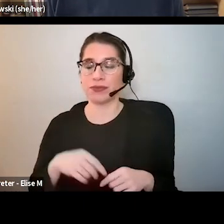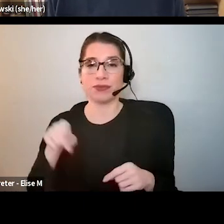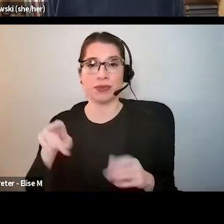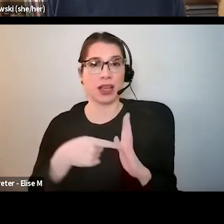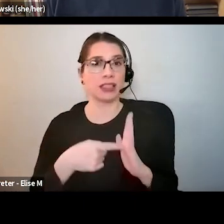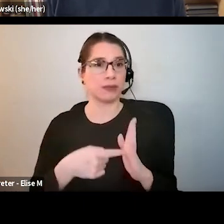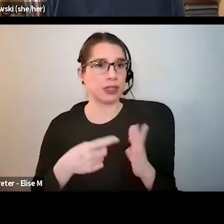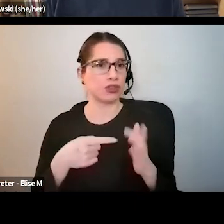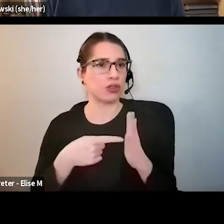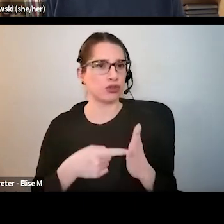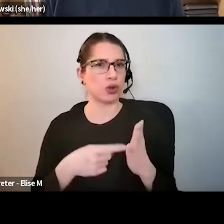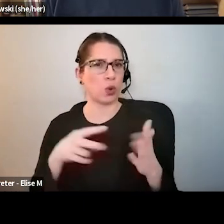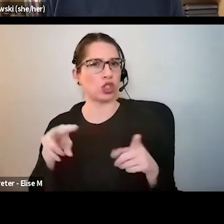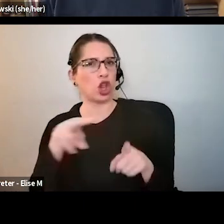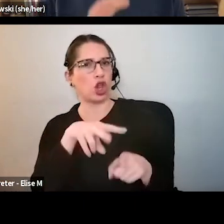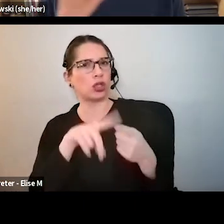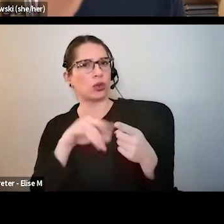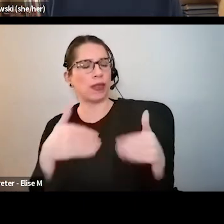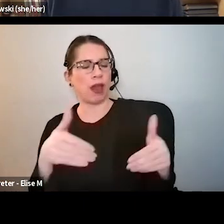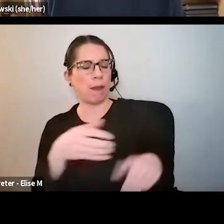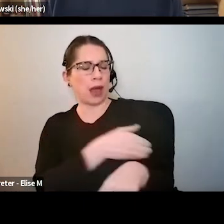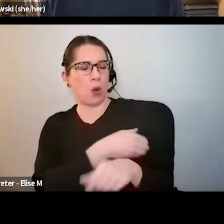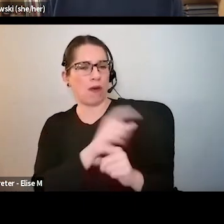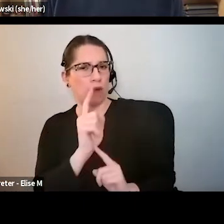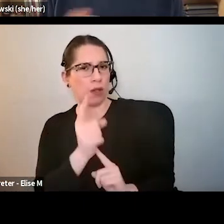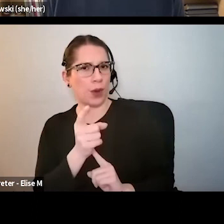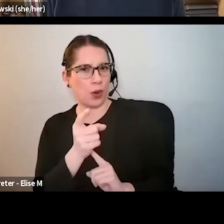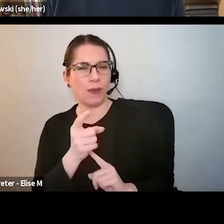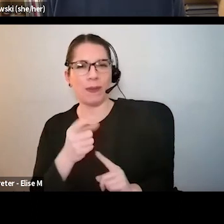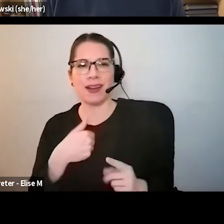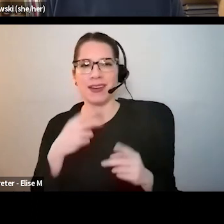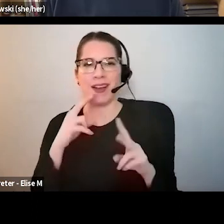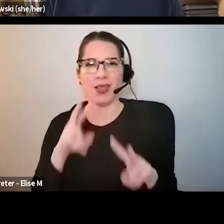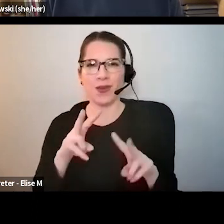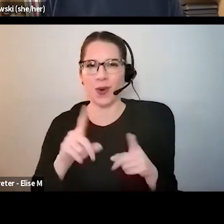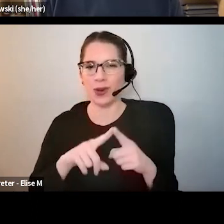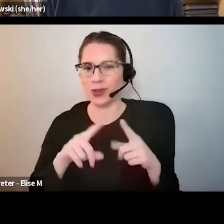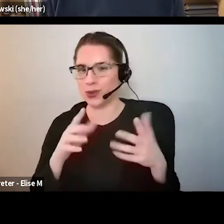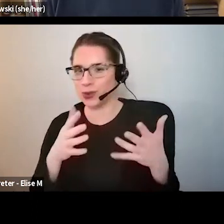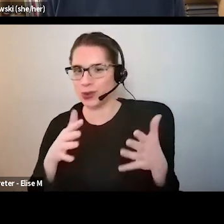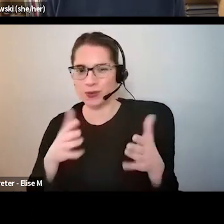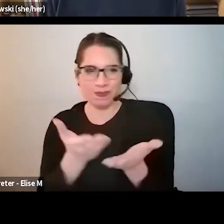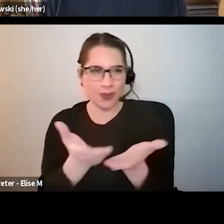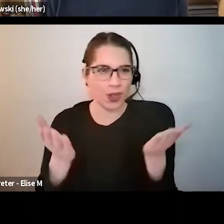this incredibly resonant moment, and I really look forward to opening it to you all on February 19th.